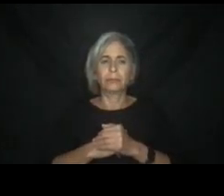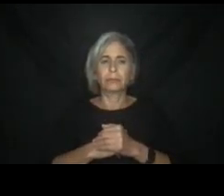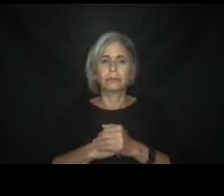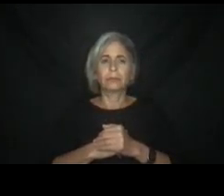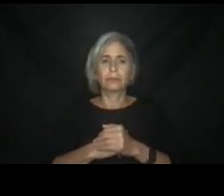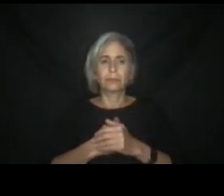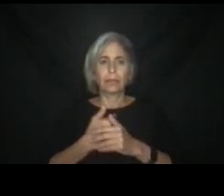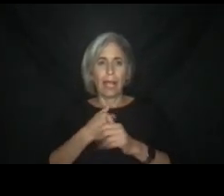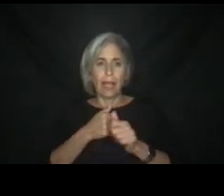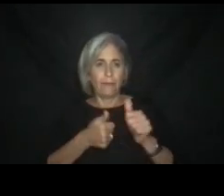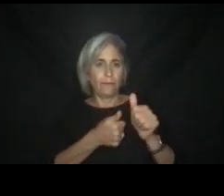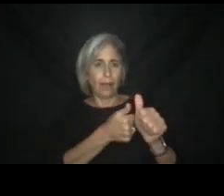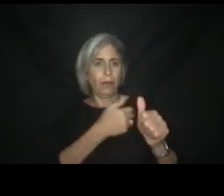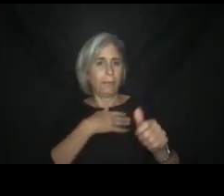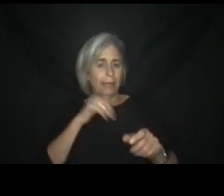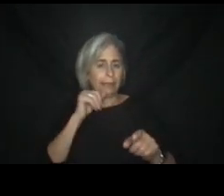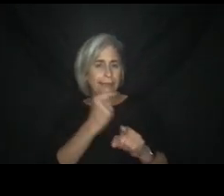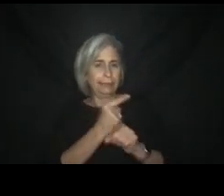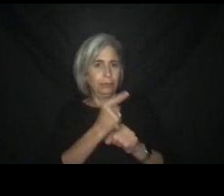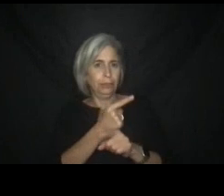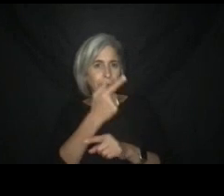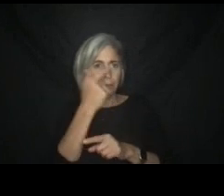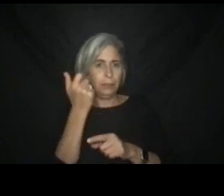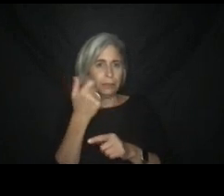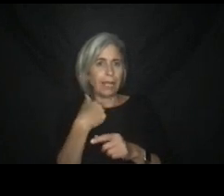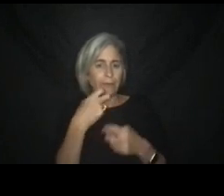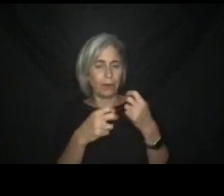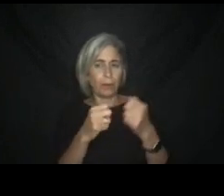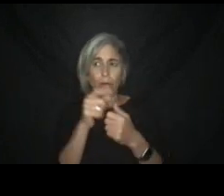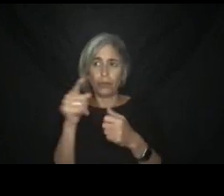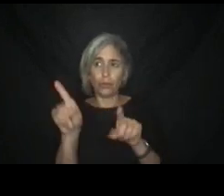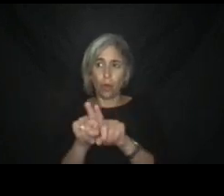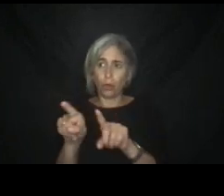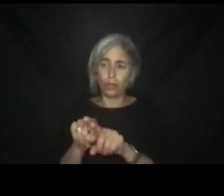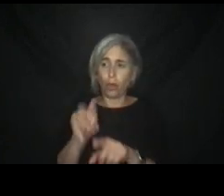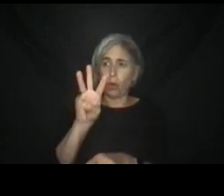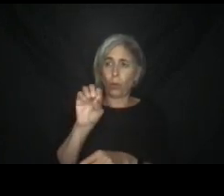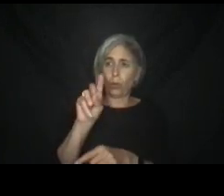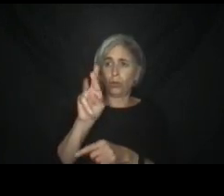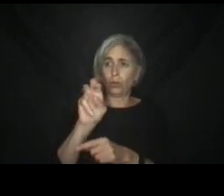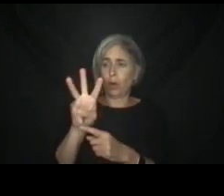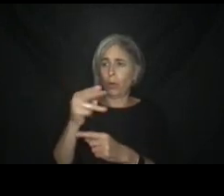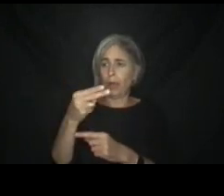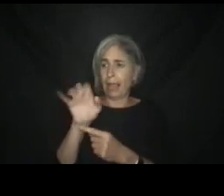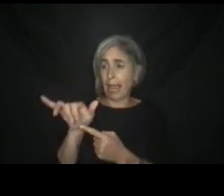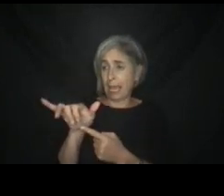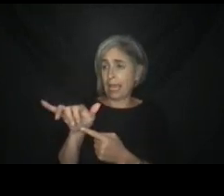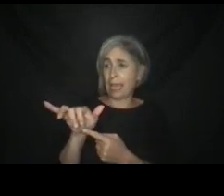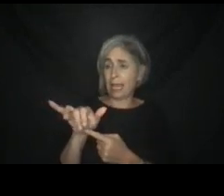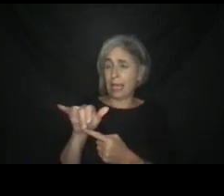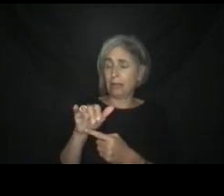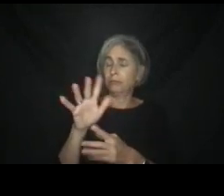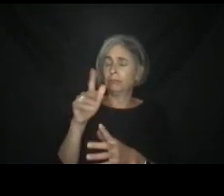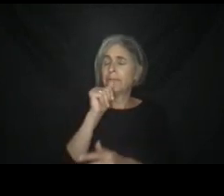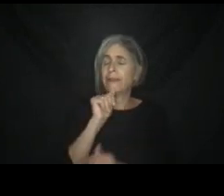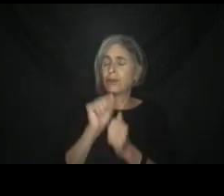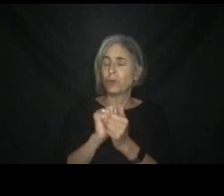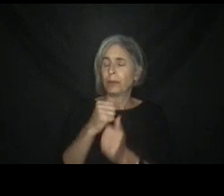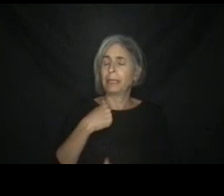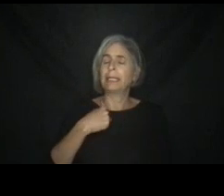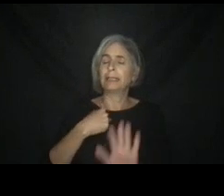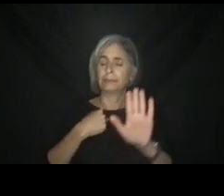I'm just following up my sister because I got a problem with you too, Woodrow Hayes. So bear with me.